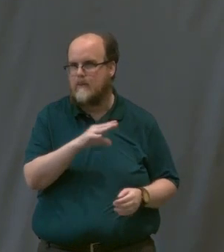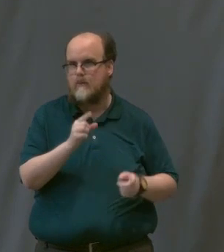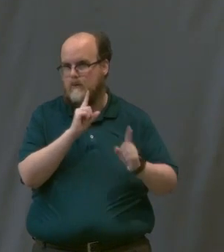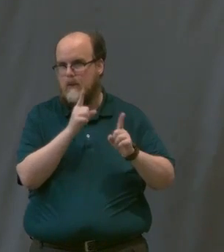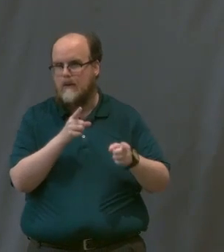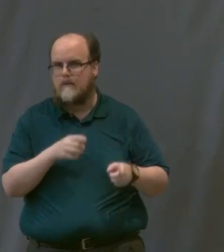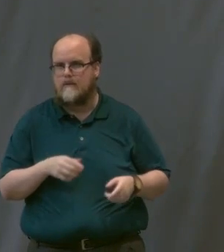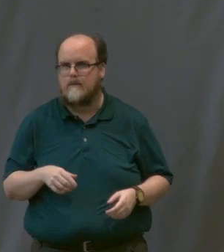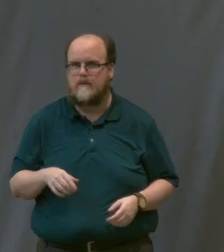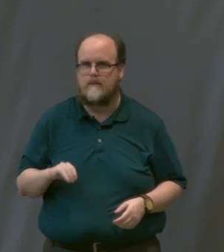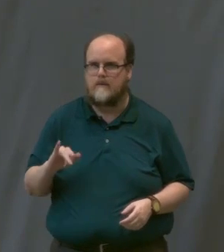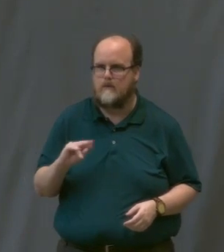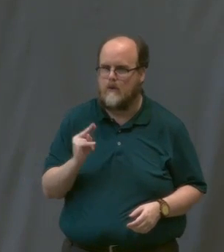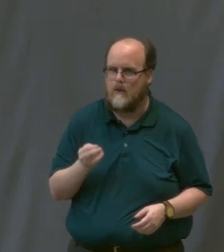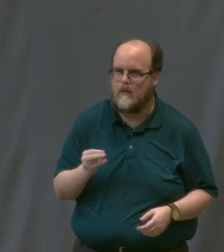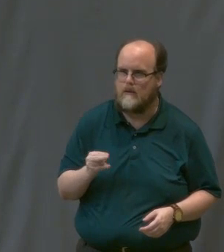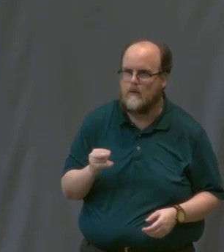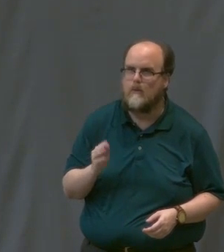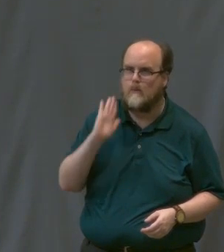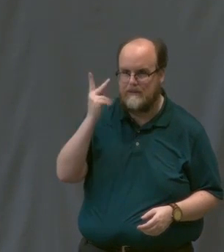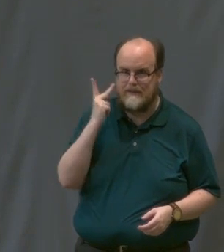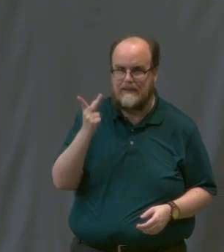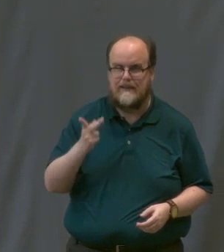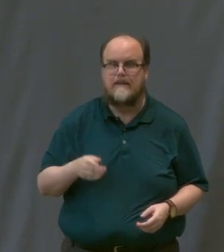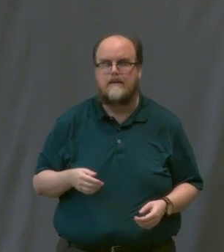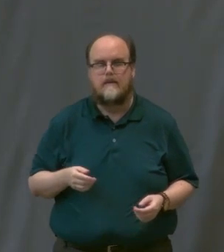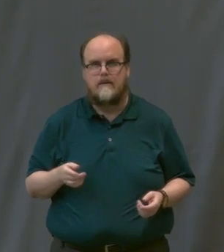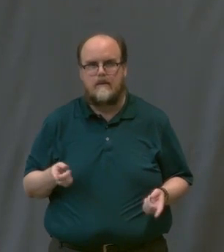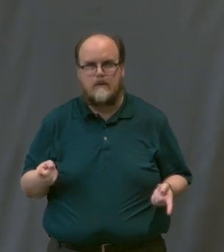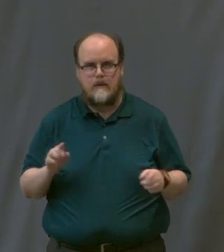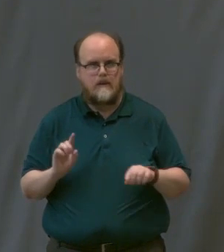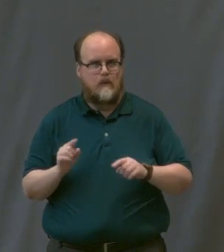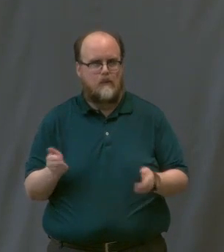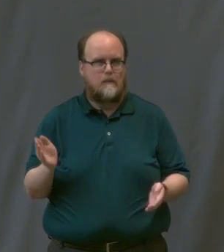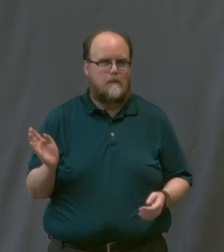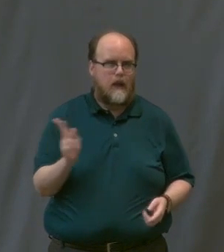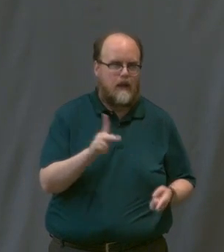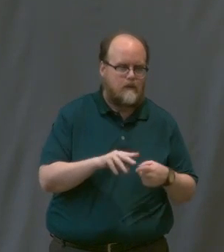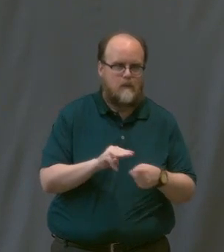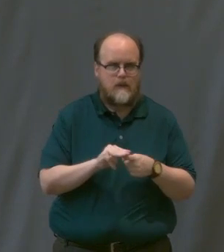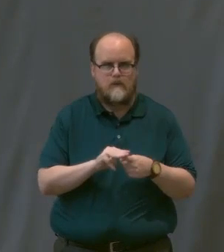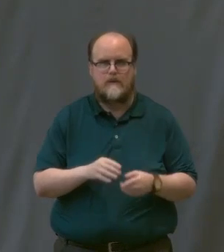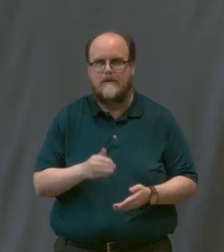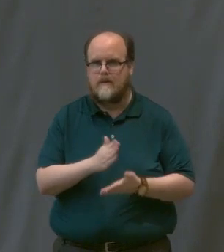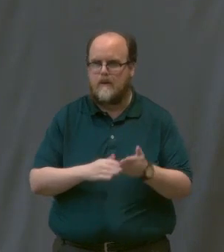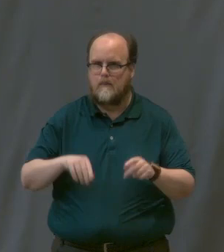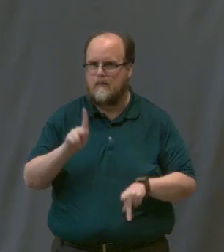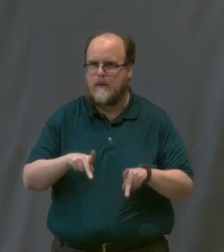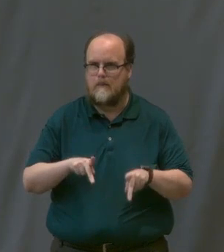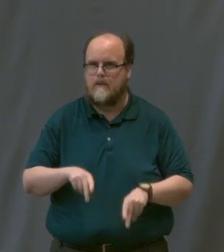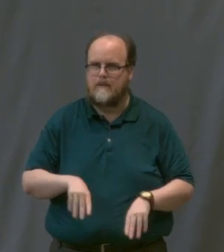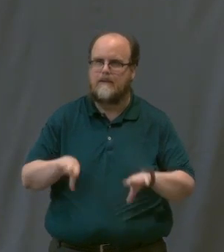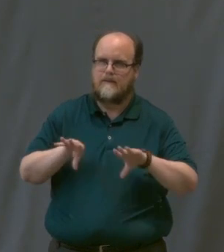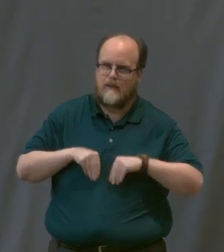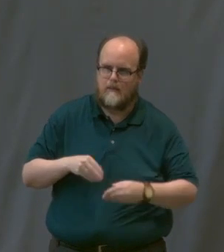response that John is going to see when he goes back into his ministry again is some people are going to accept it, some people are